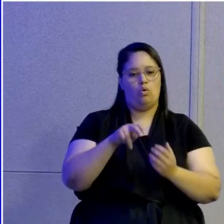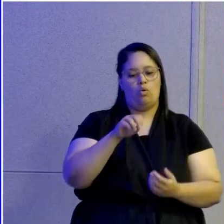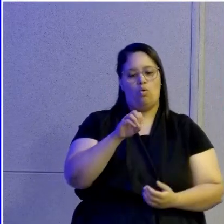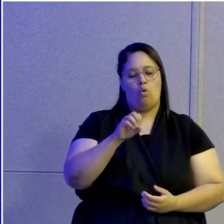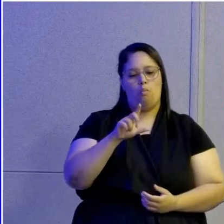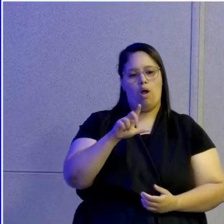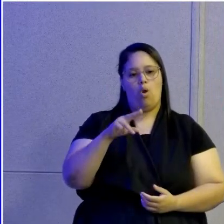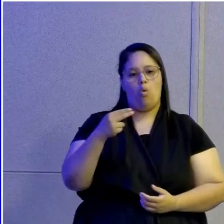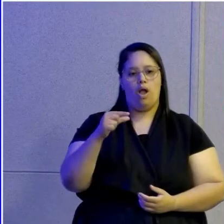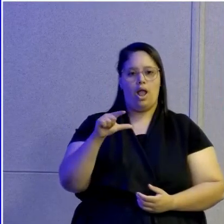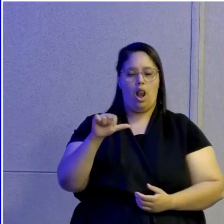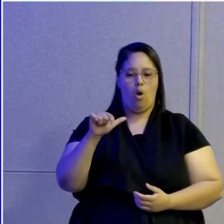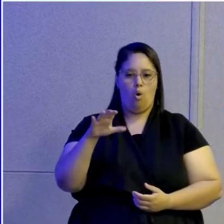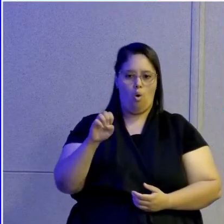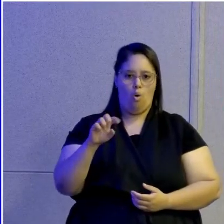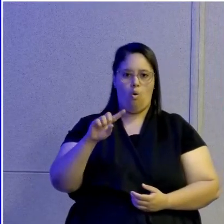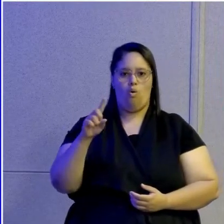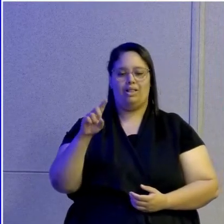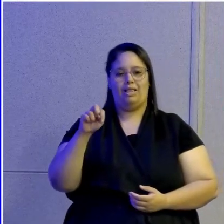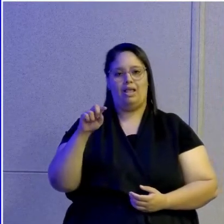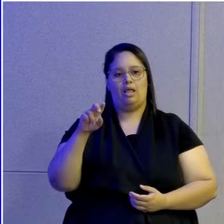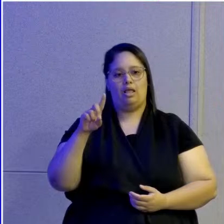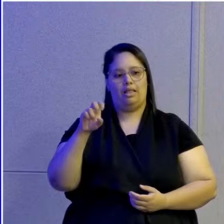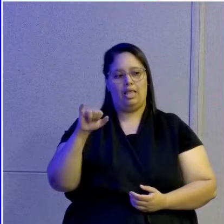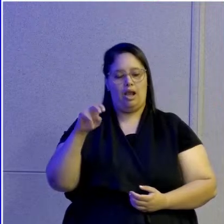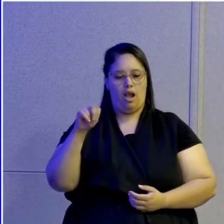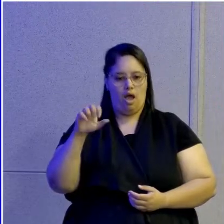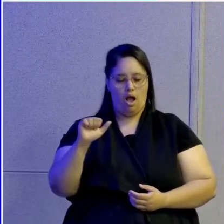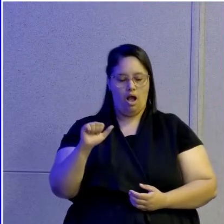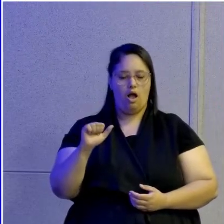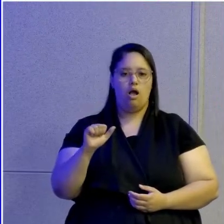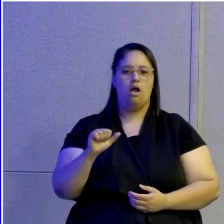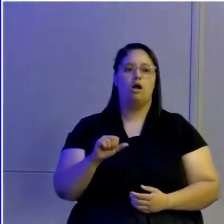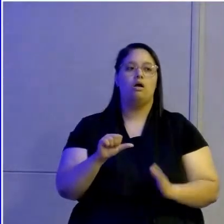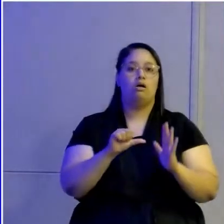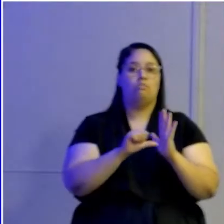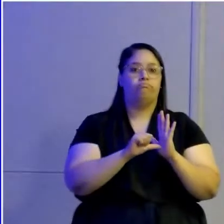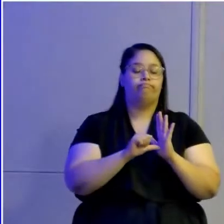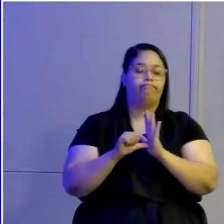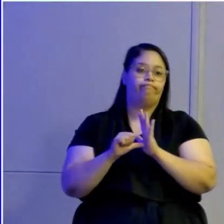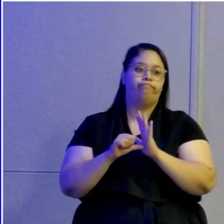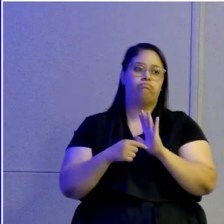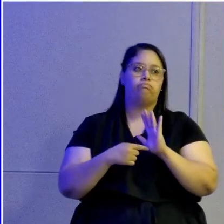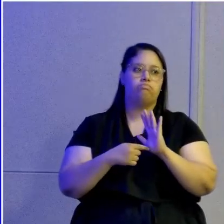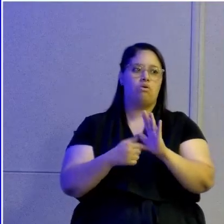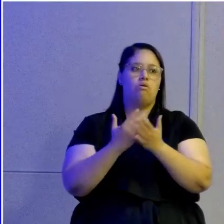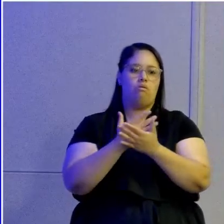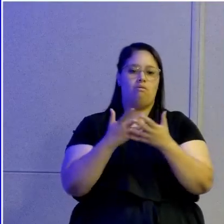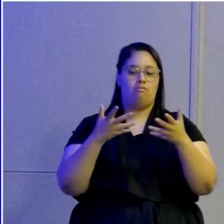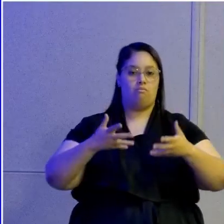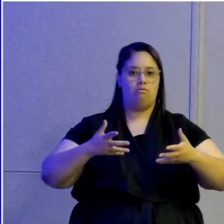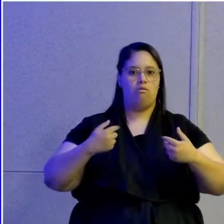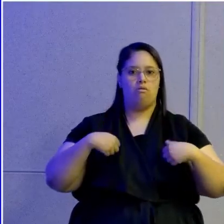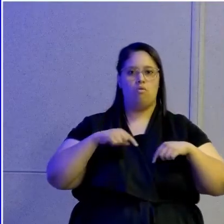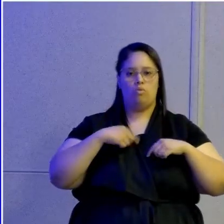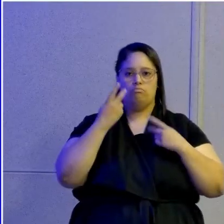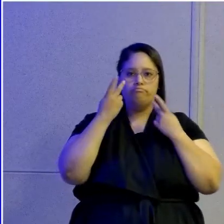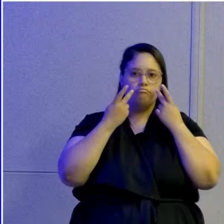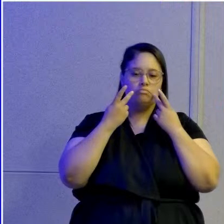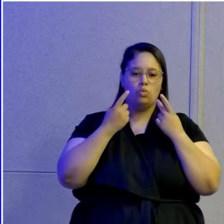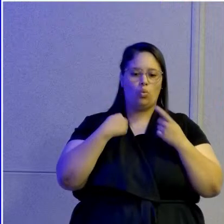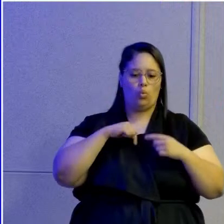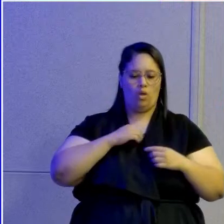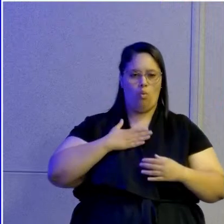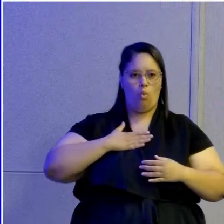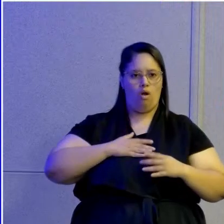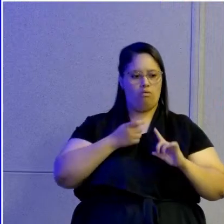Nomalungelo Gina. And I think the key aspect here is when one looks at what one would want in a